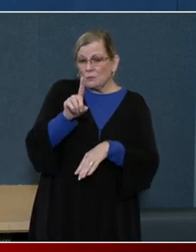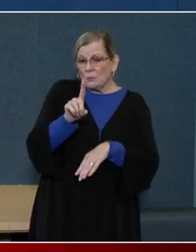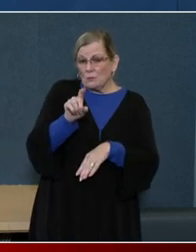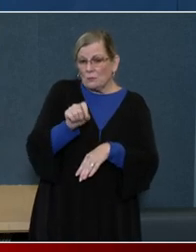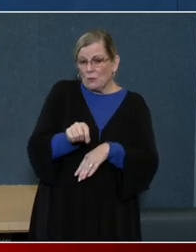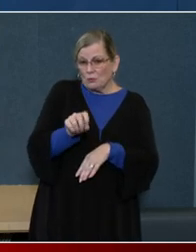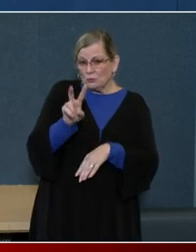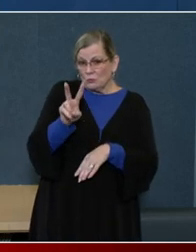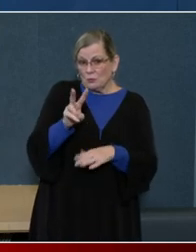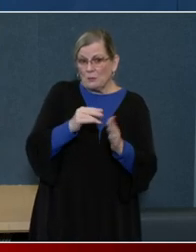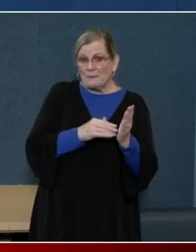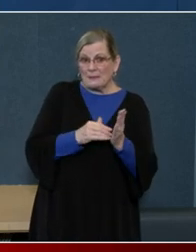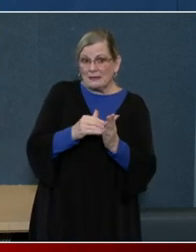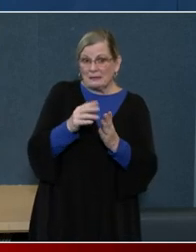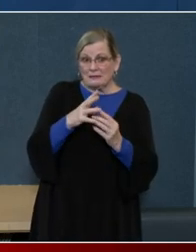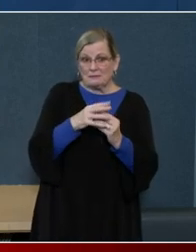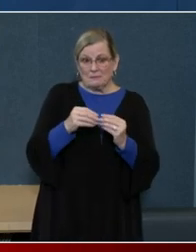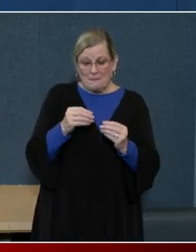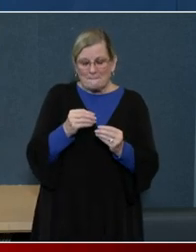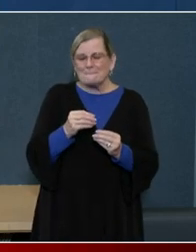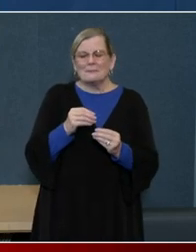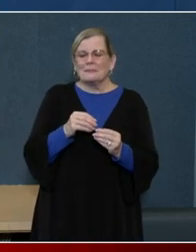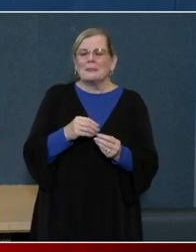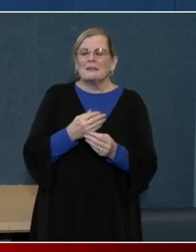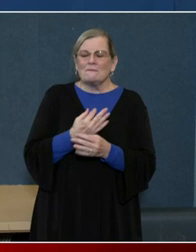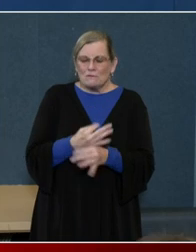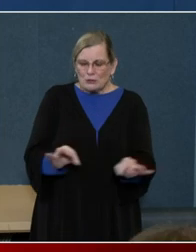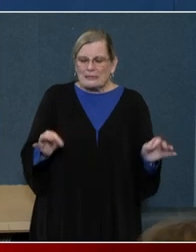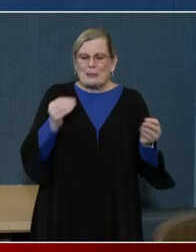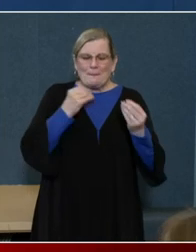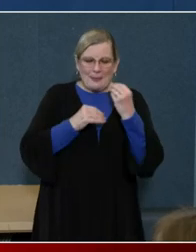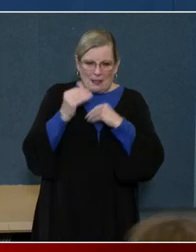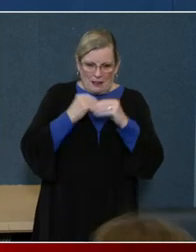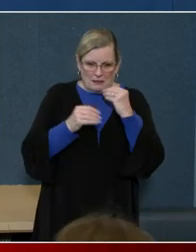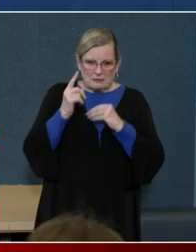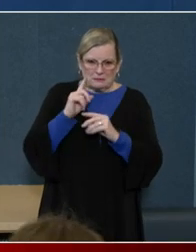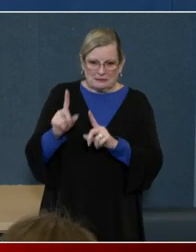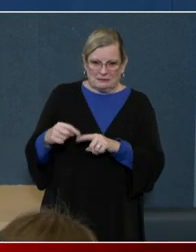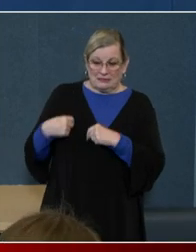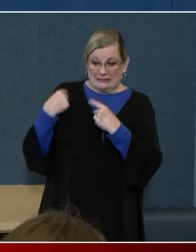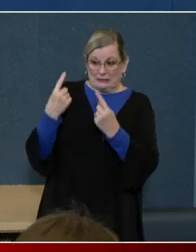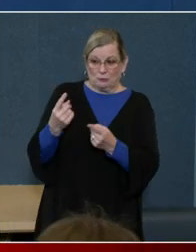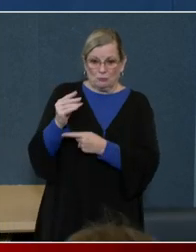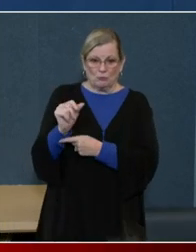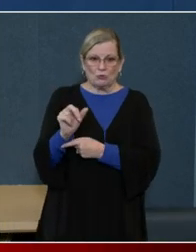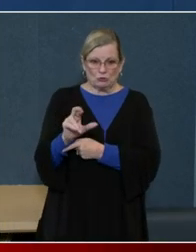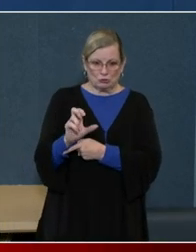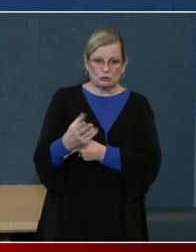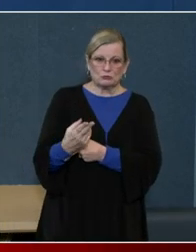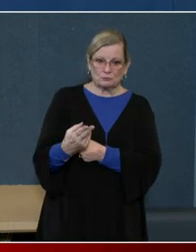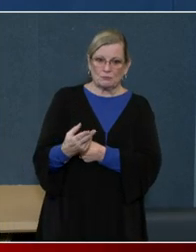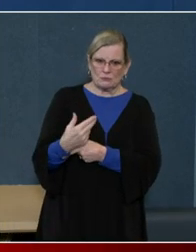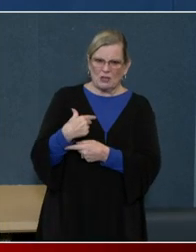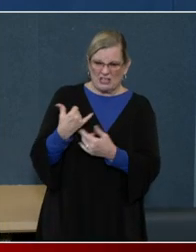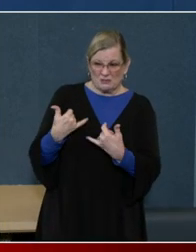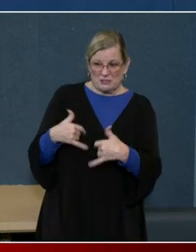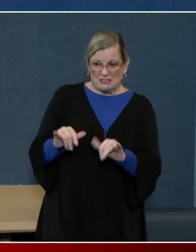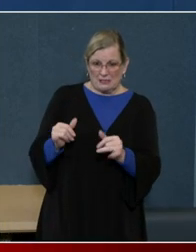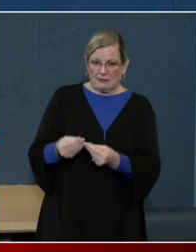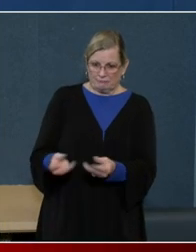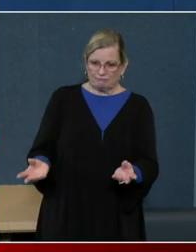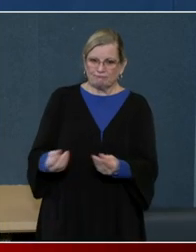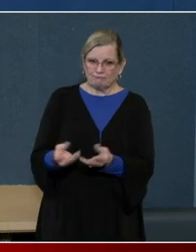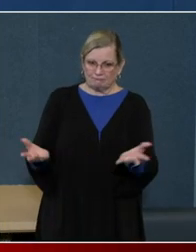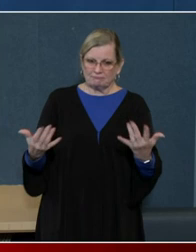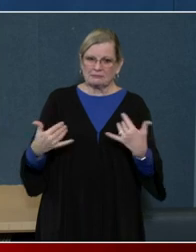meals served since March and 33,000 in Term 1. We continue to see lots of interest from